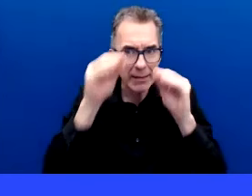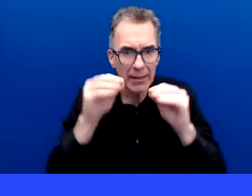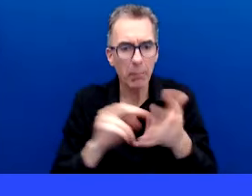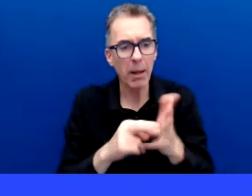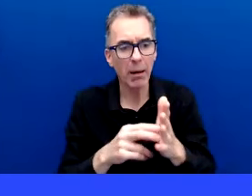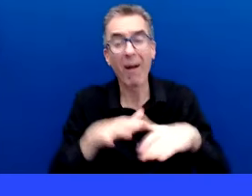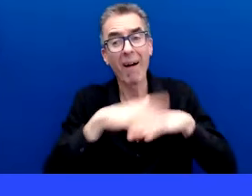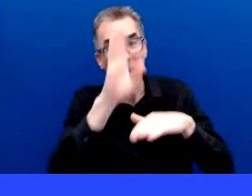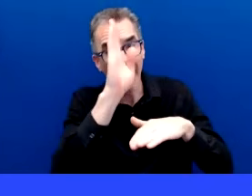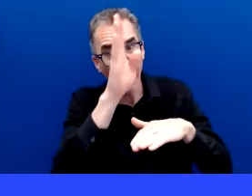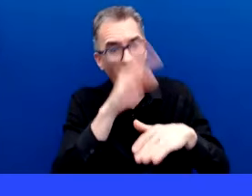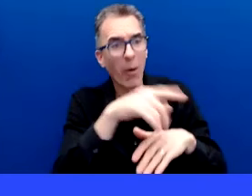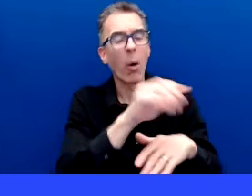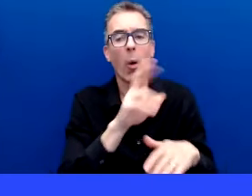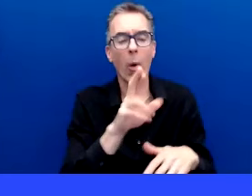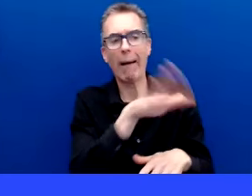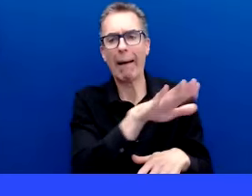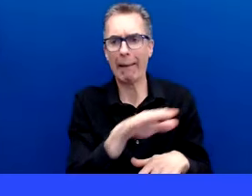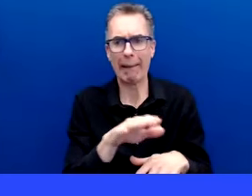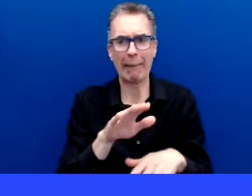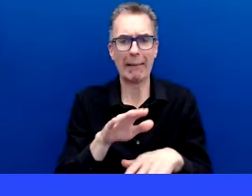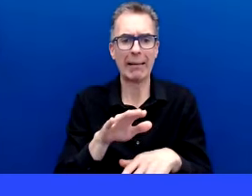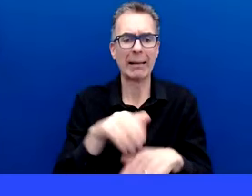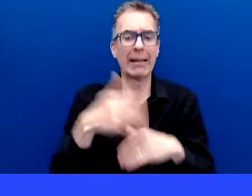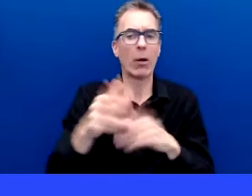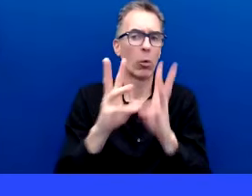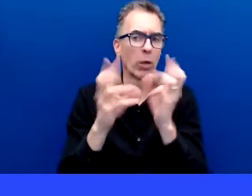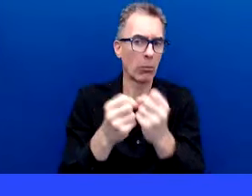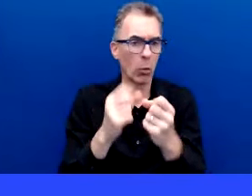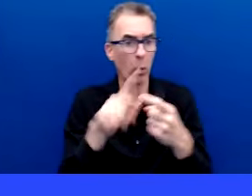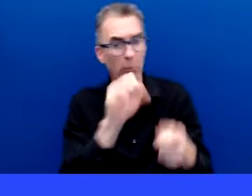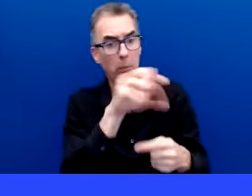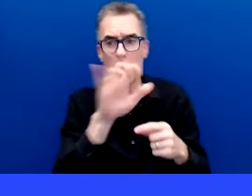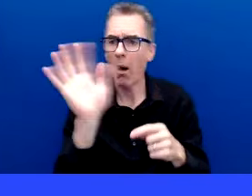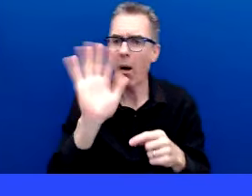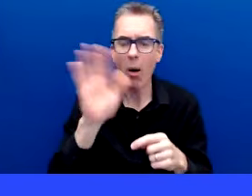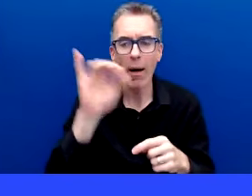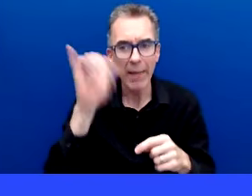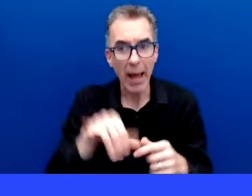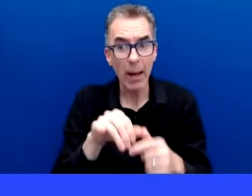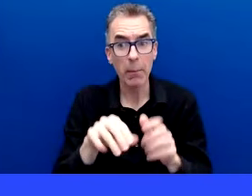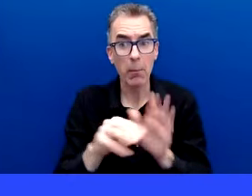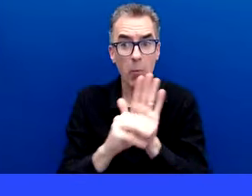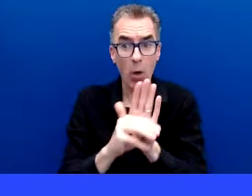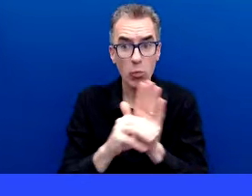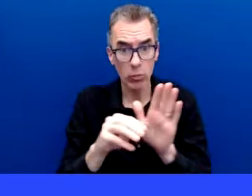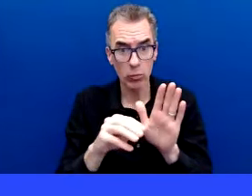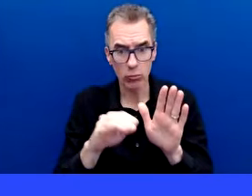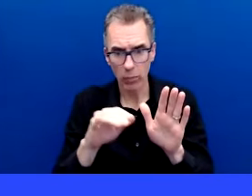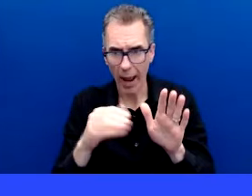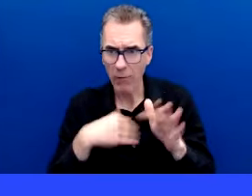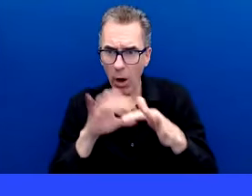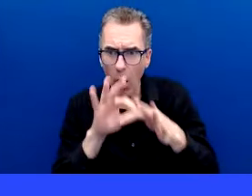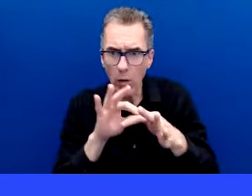clinic on October, whatever. It needs to be focused on whatever the content is for that module, etc.